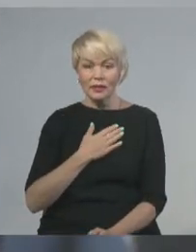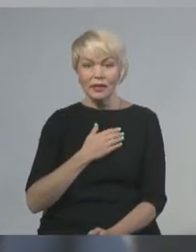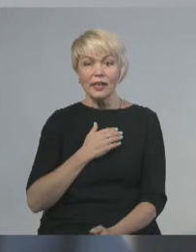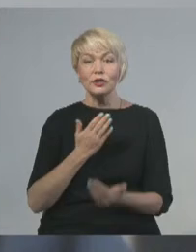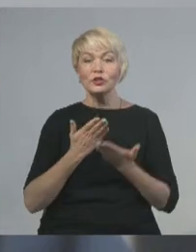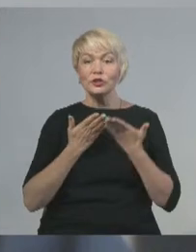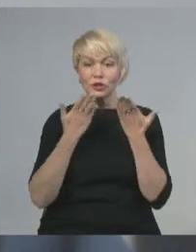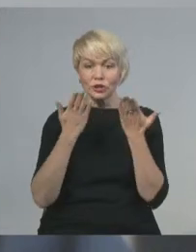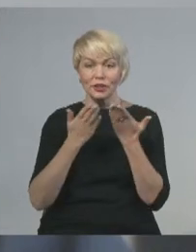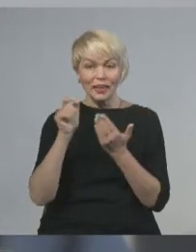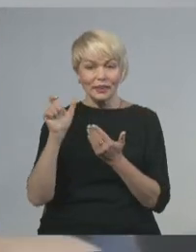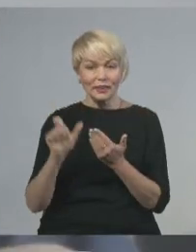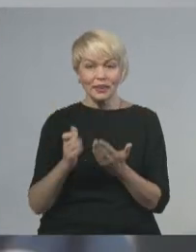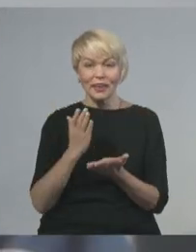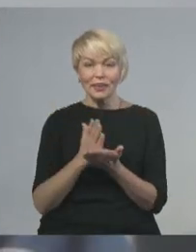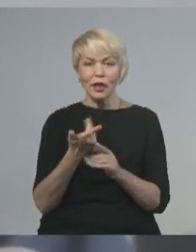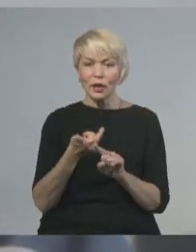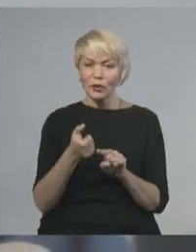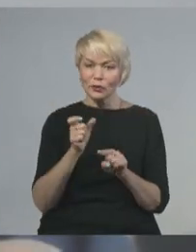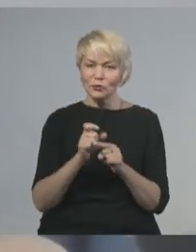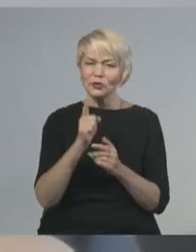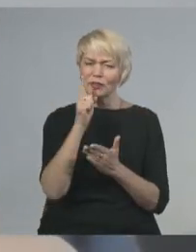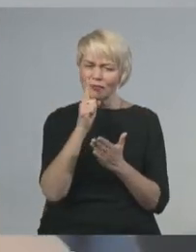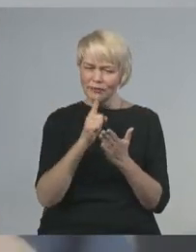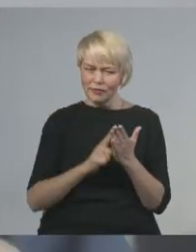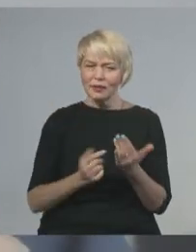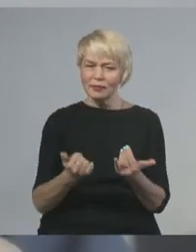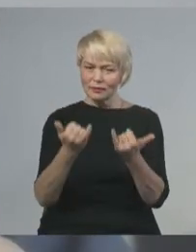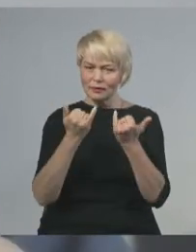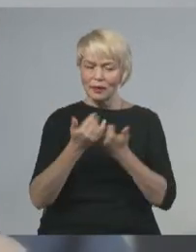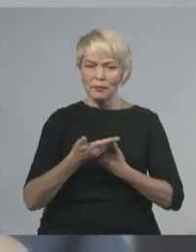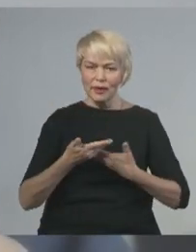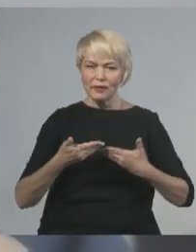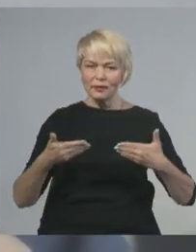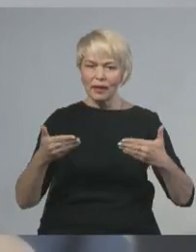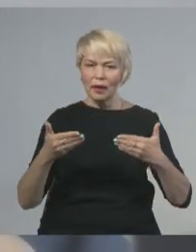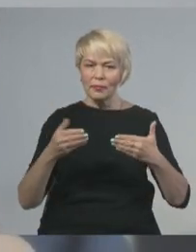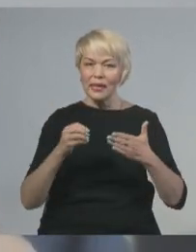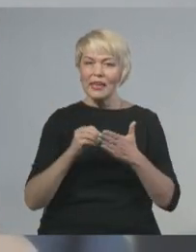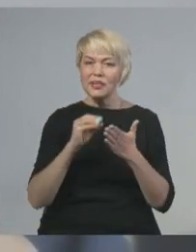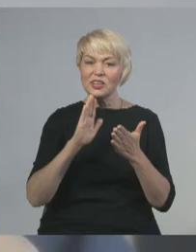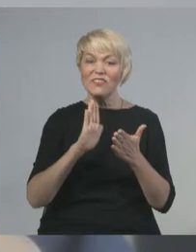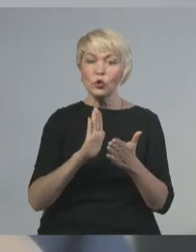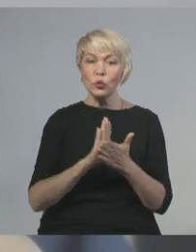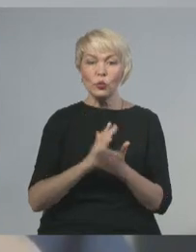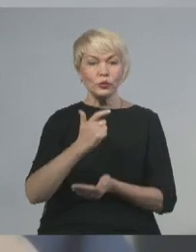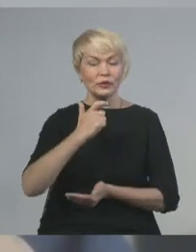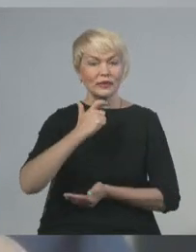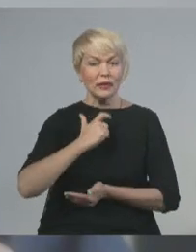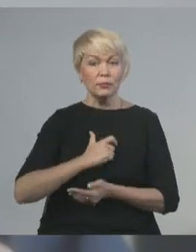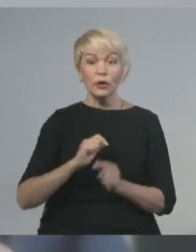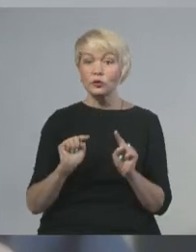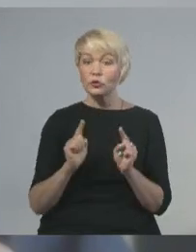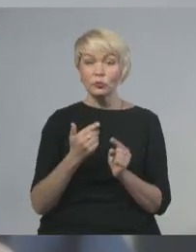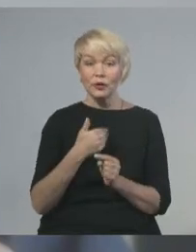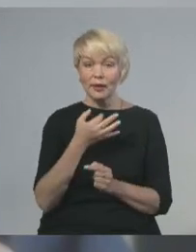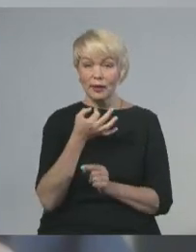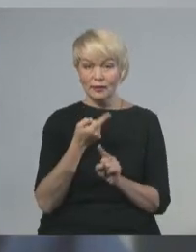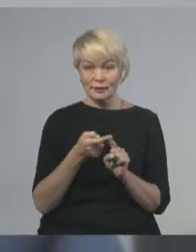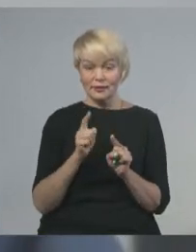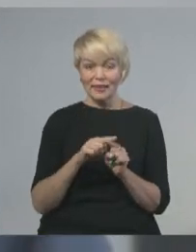identify themselves with us the reason i'm saying that is that it's the